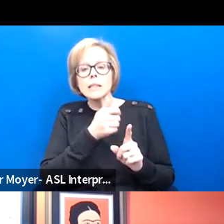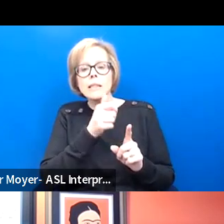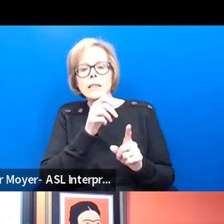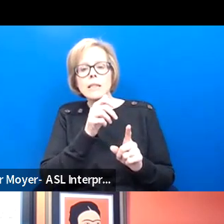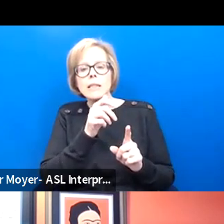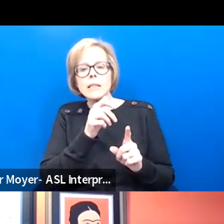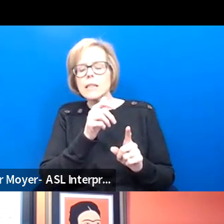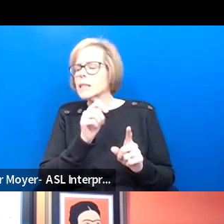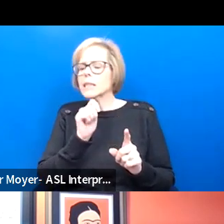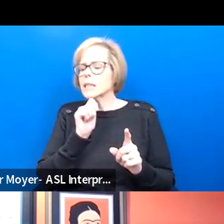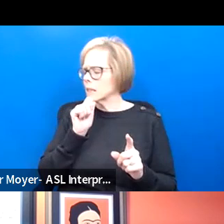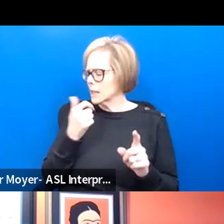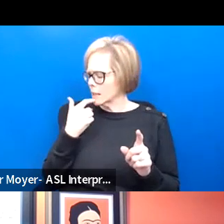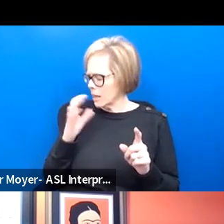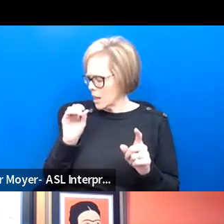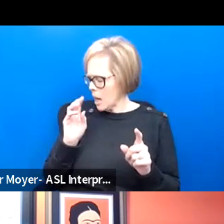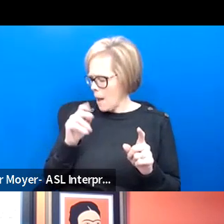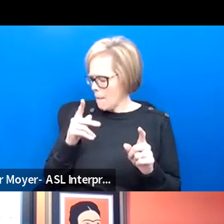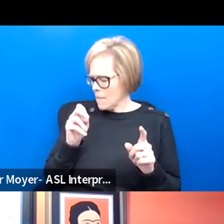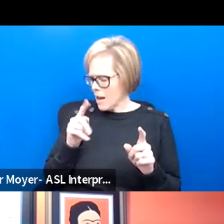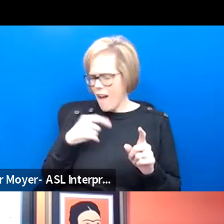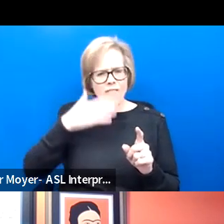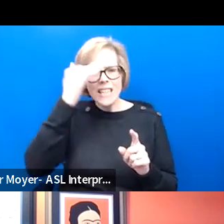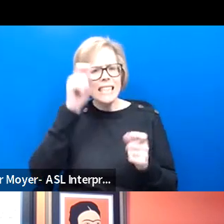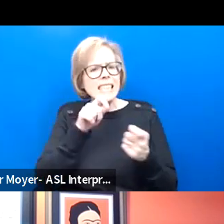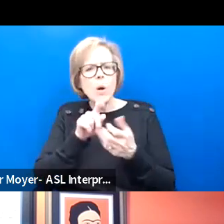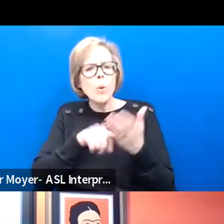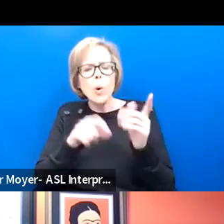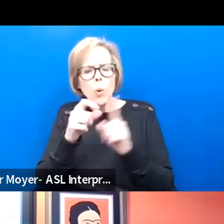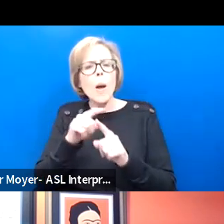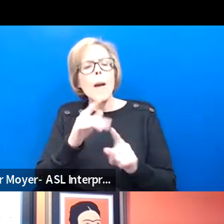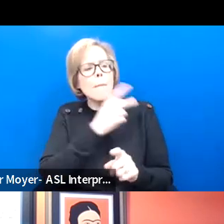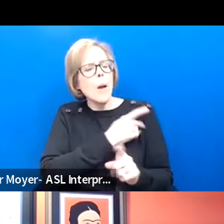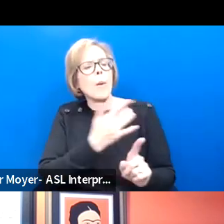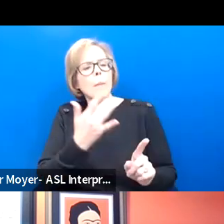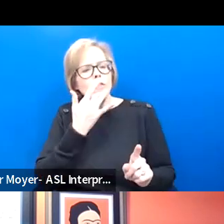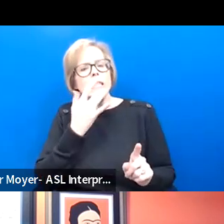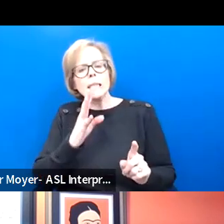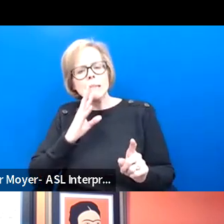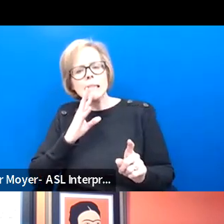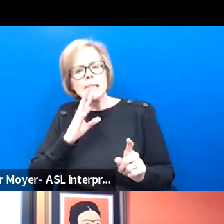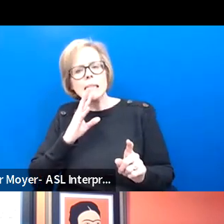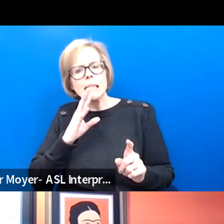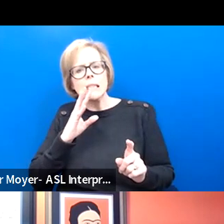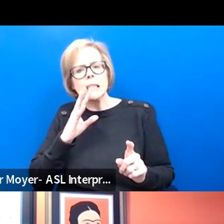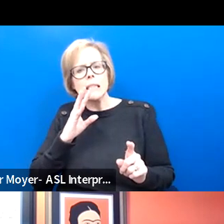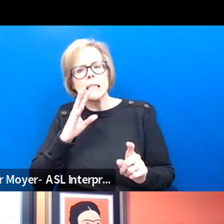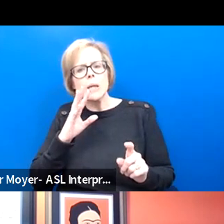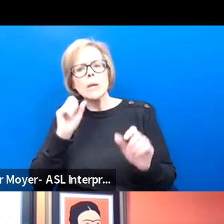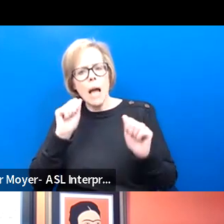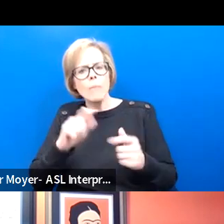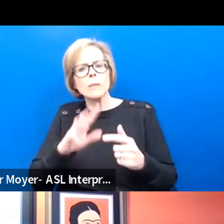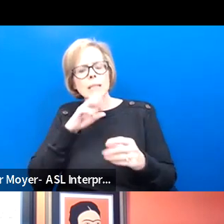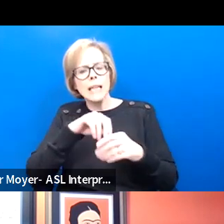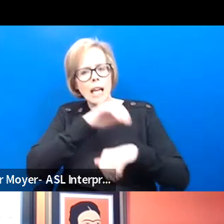it doesn't say competent. I'm forgetting the words that they use, but it says the patient preferred to speak in, was able to speak